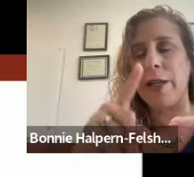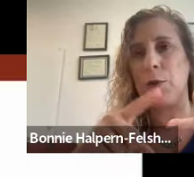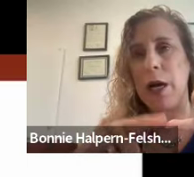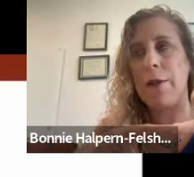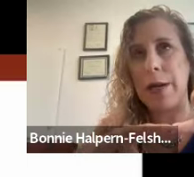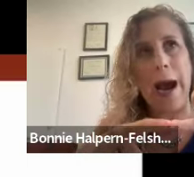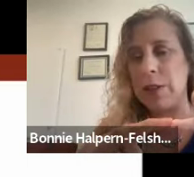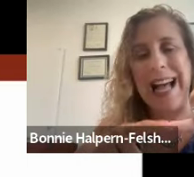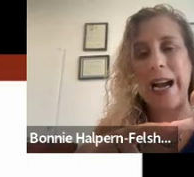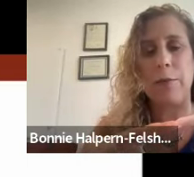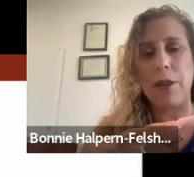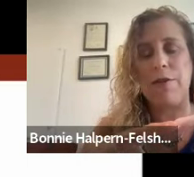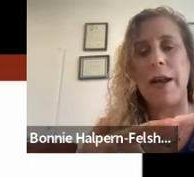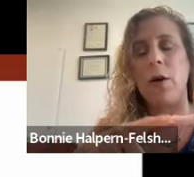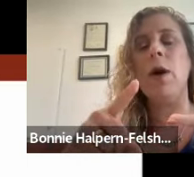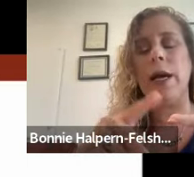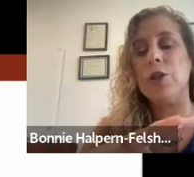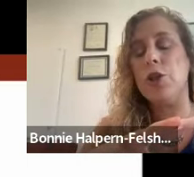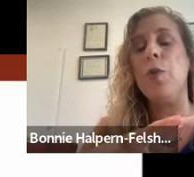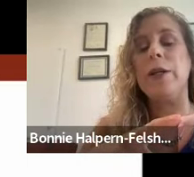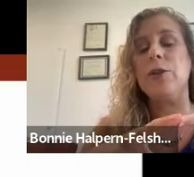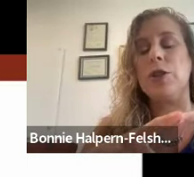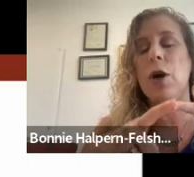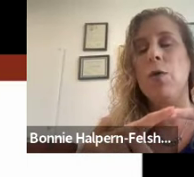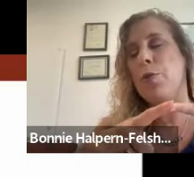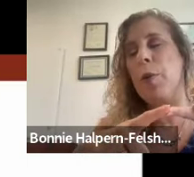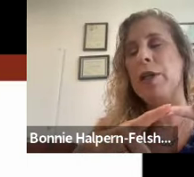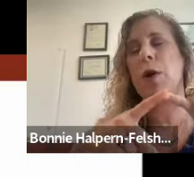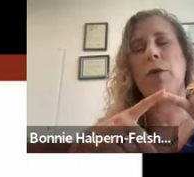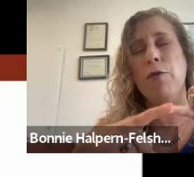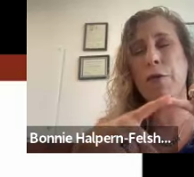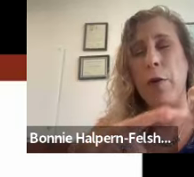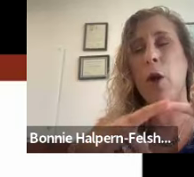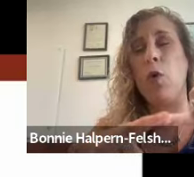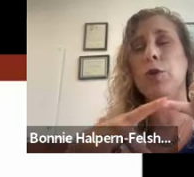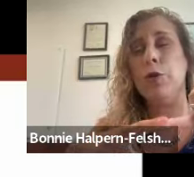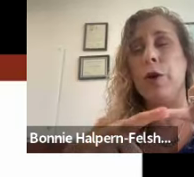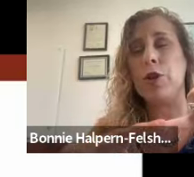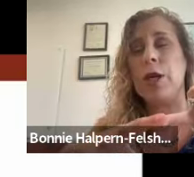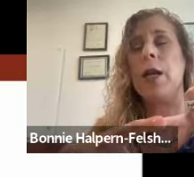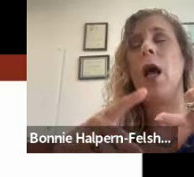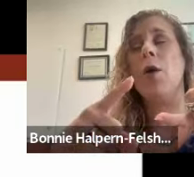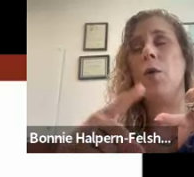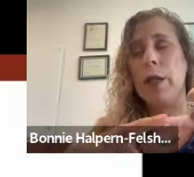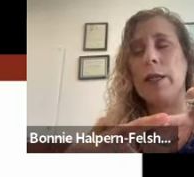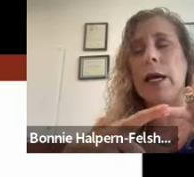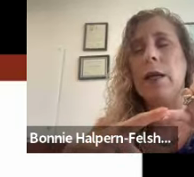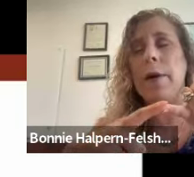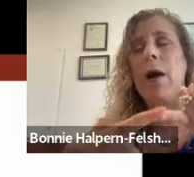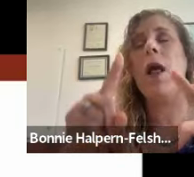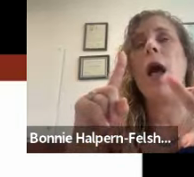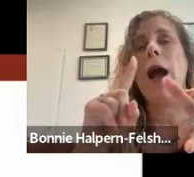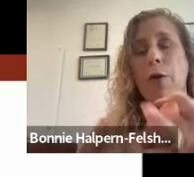couple weeks. What's on there now is not going to be the final. In 2 weeks or so, 3 weeks, we'll have a very cool new version. We're really